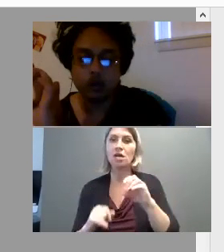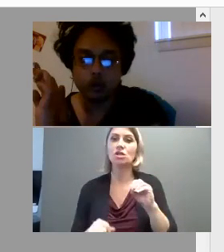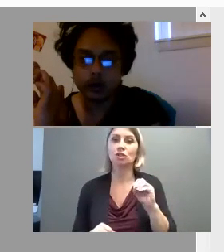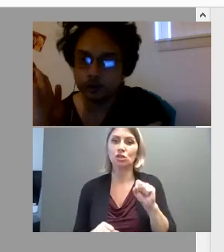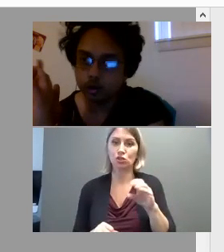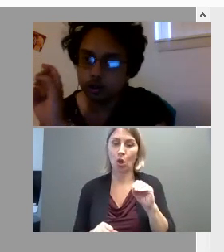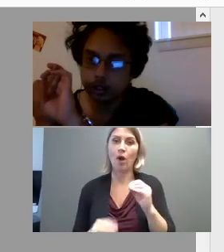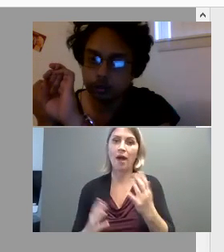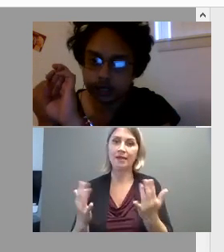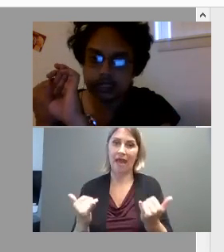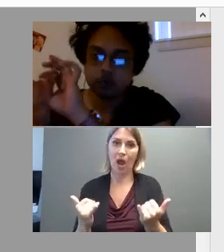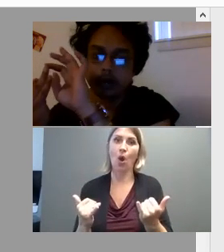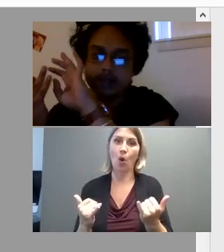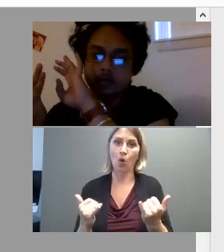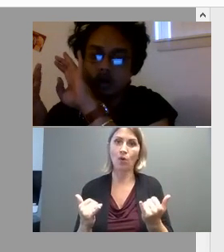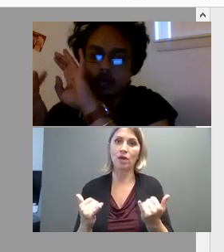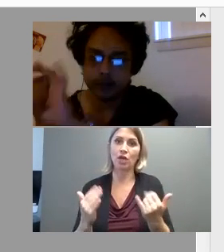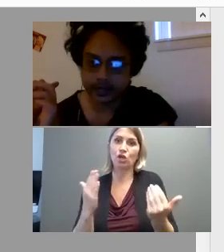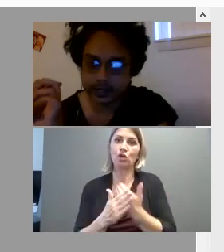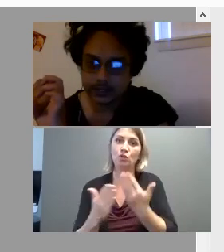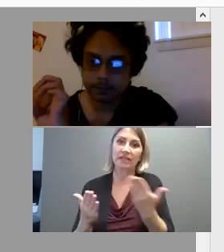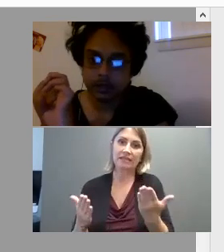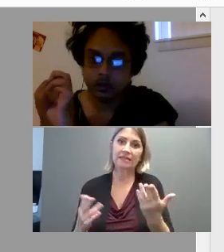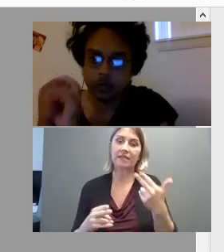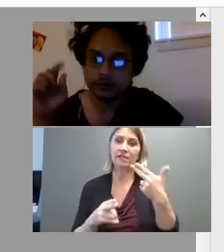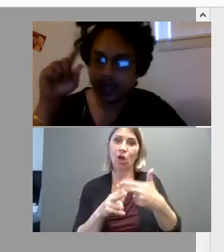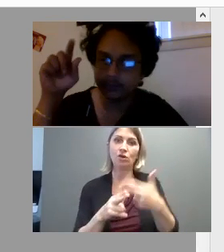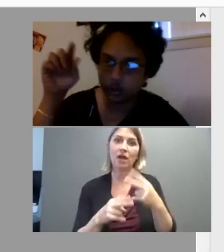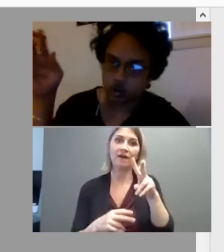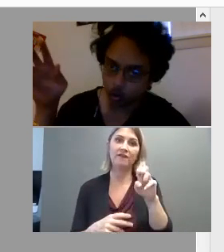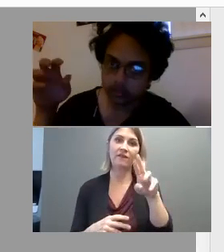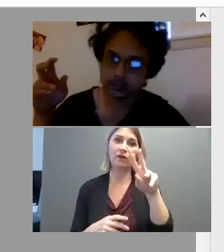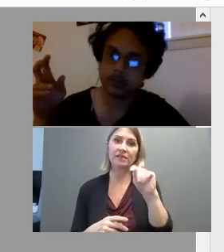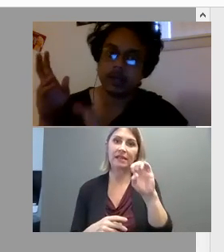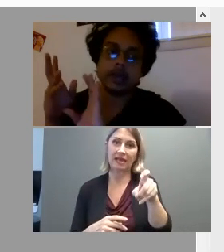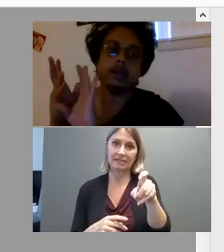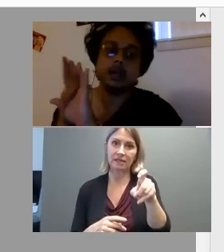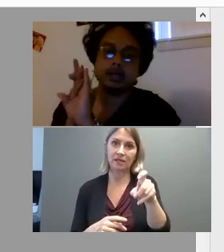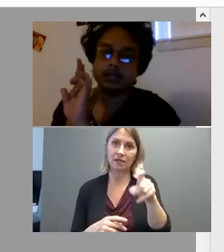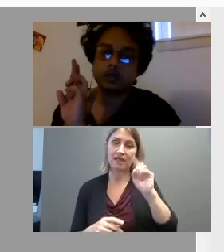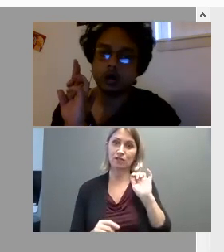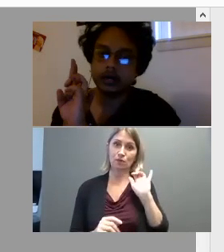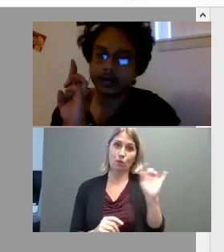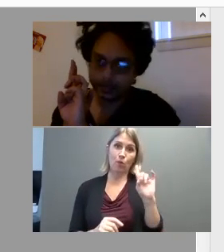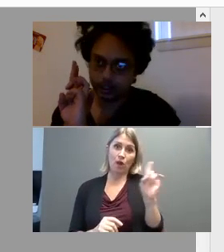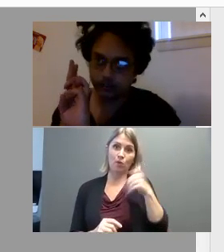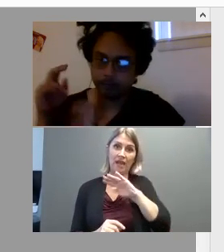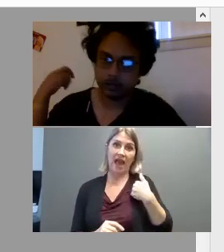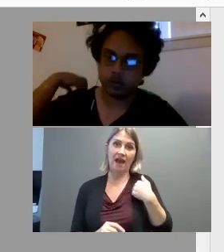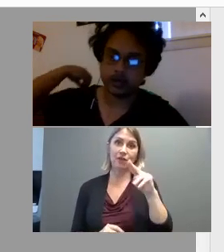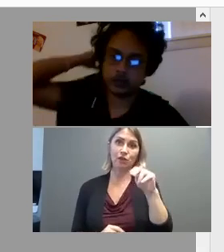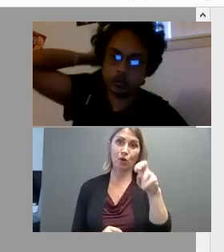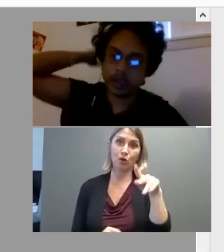we now know of two new things. One is called a vertex, where we have those nodes, and the other is called an